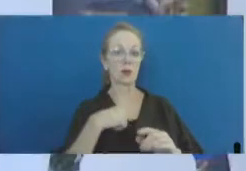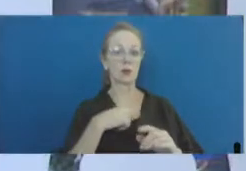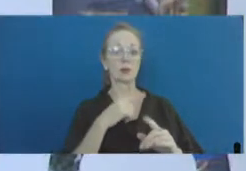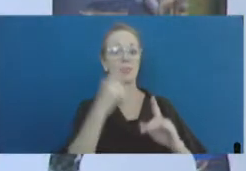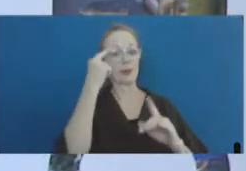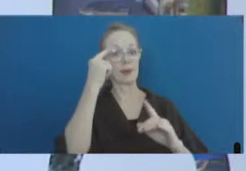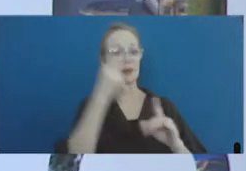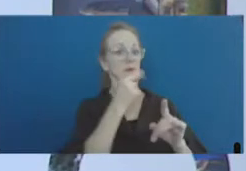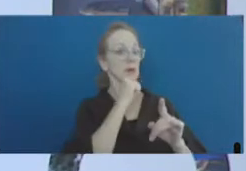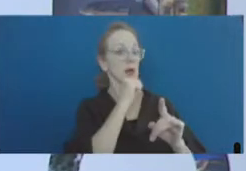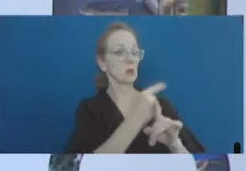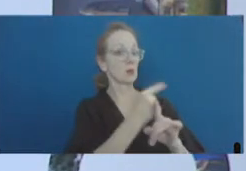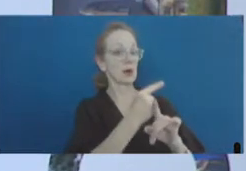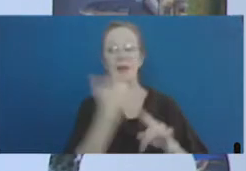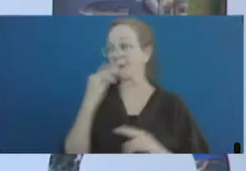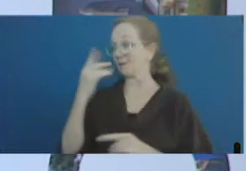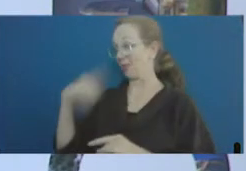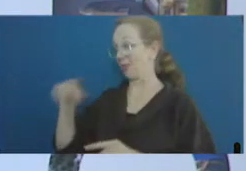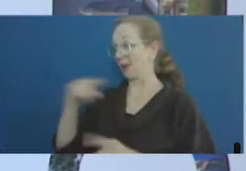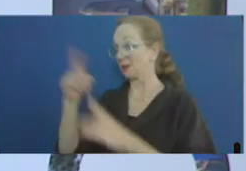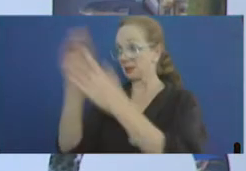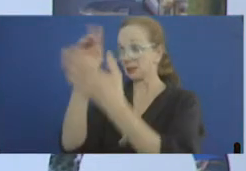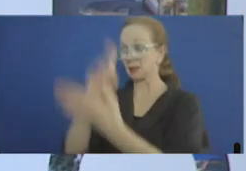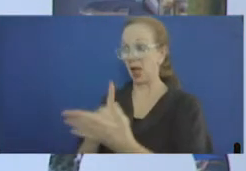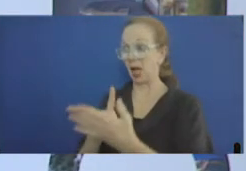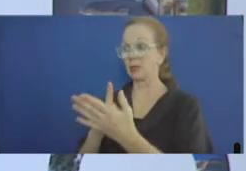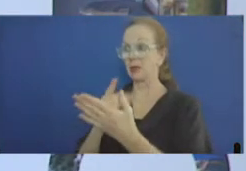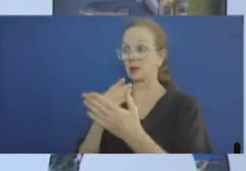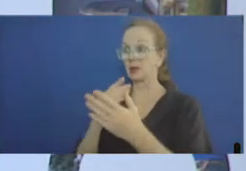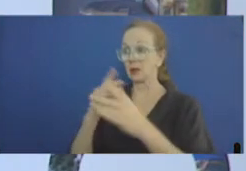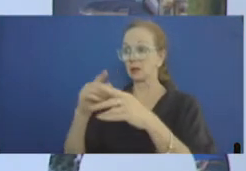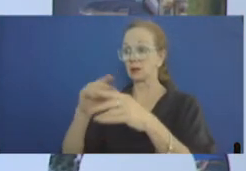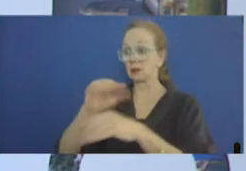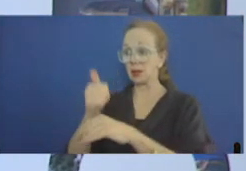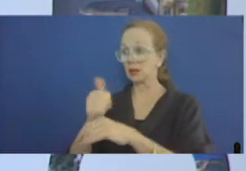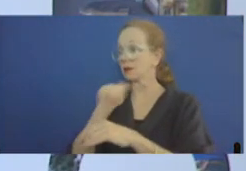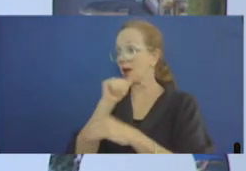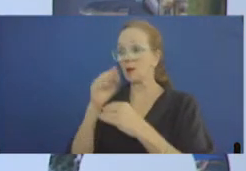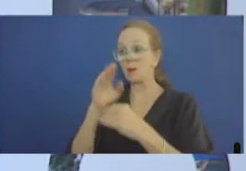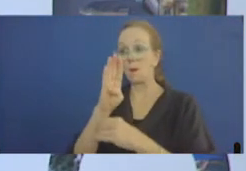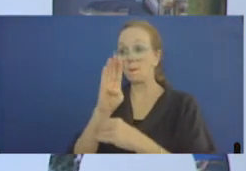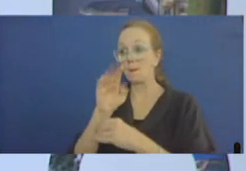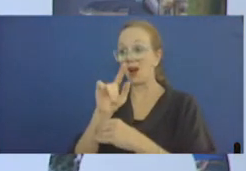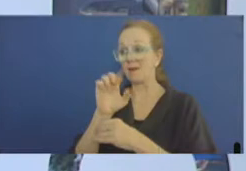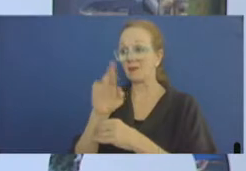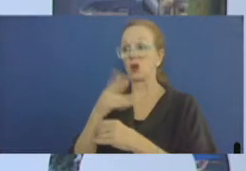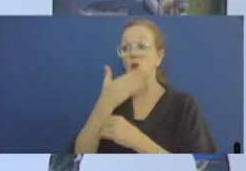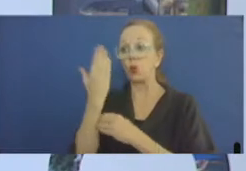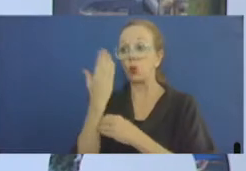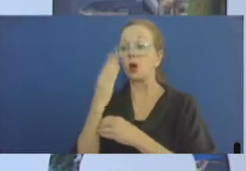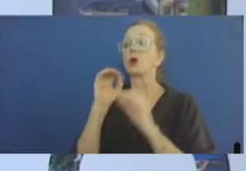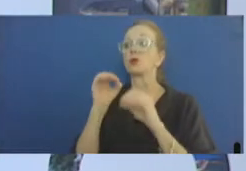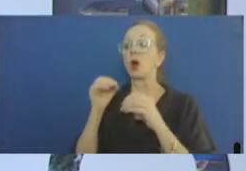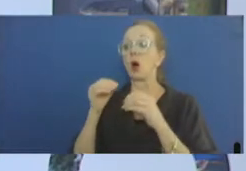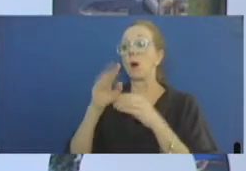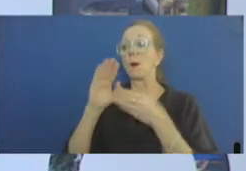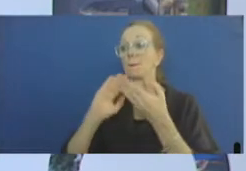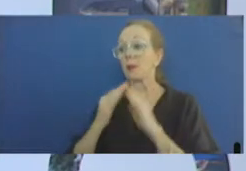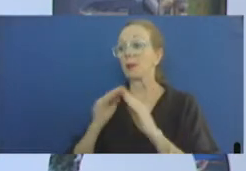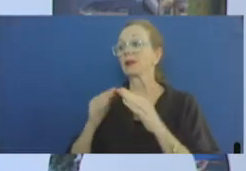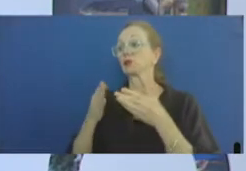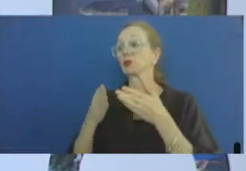mean, if they've designed the site without buffers, without public streets, without adequate open space,